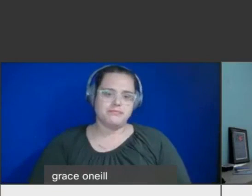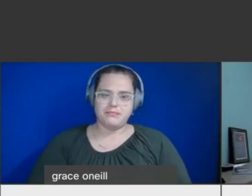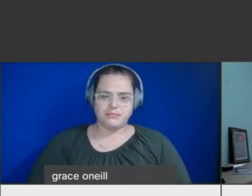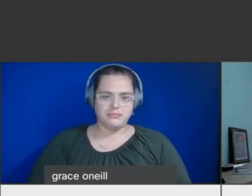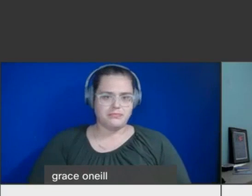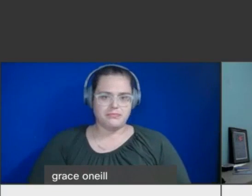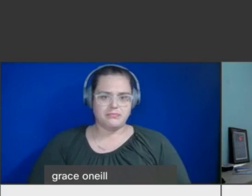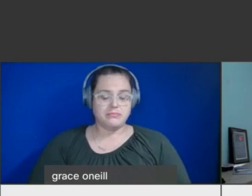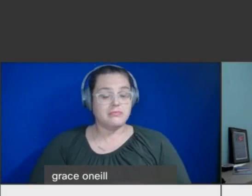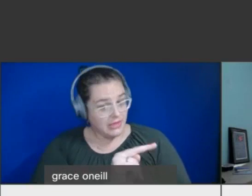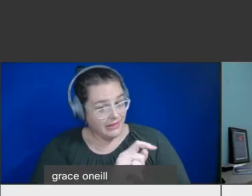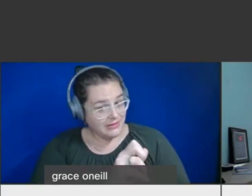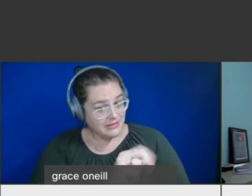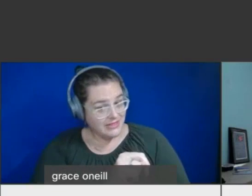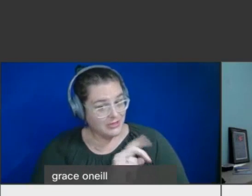Nelson,